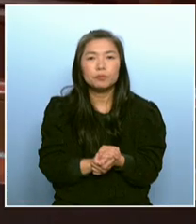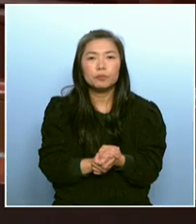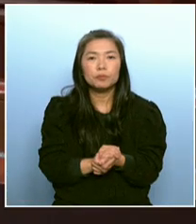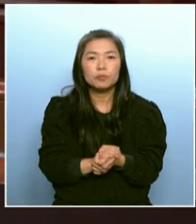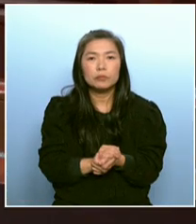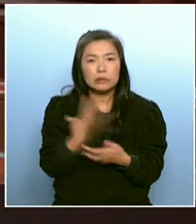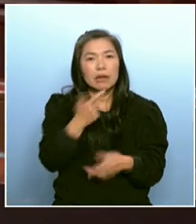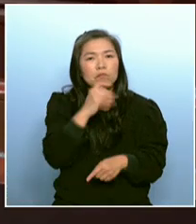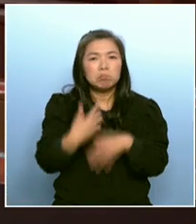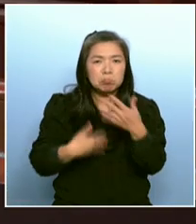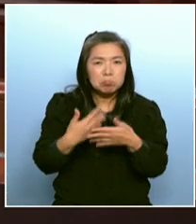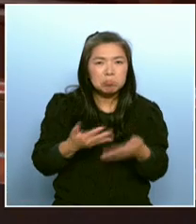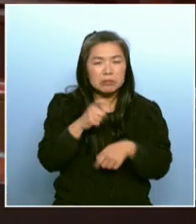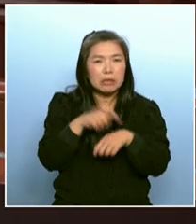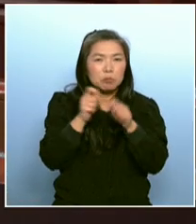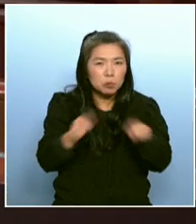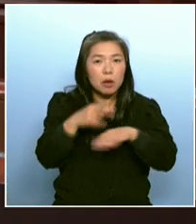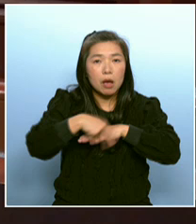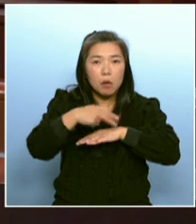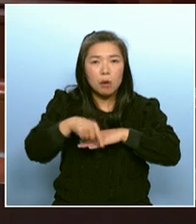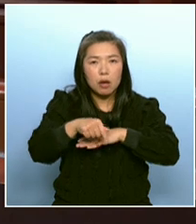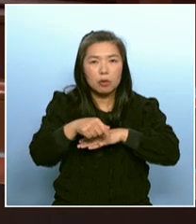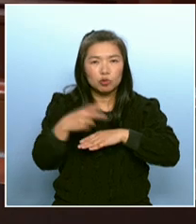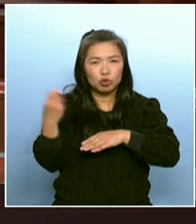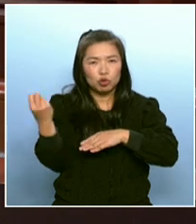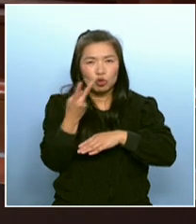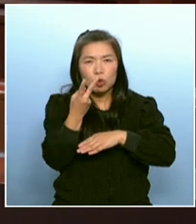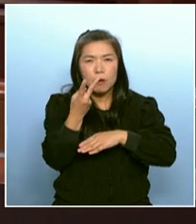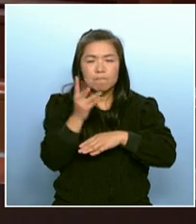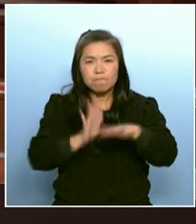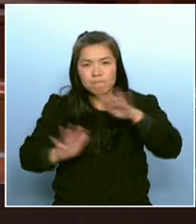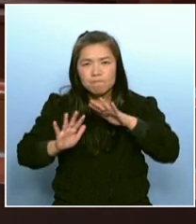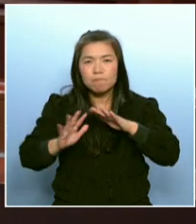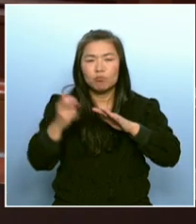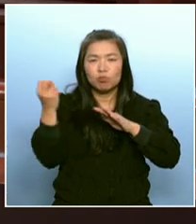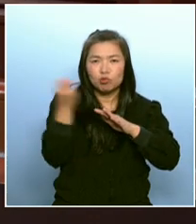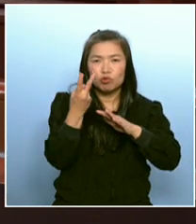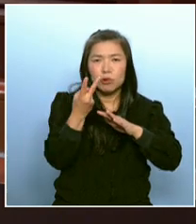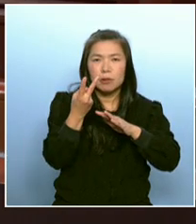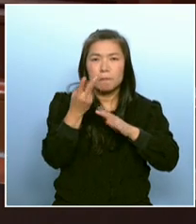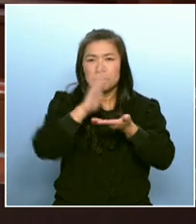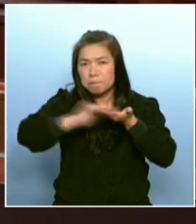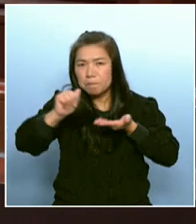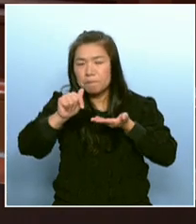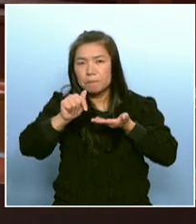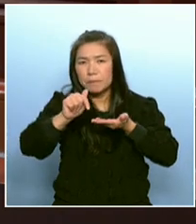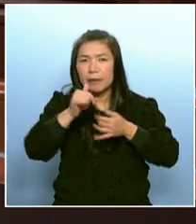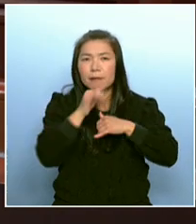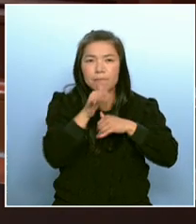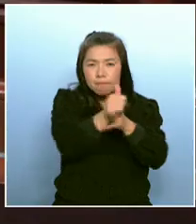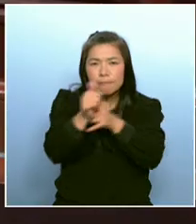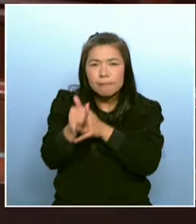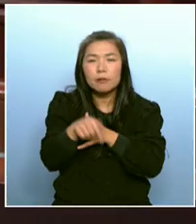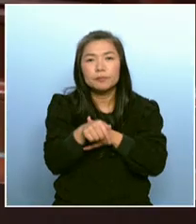I wonder if the government would consider carrying out a more systematic studies, or what we